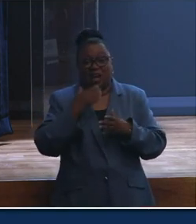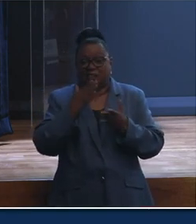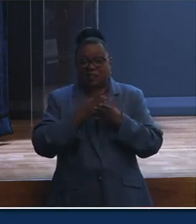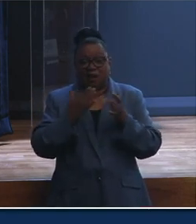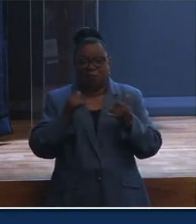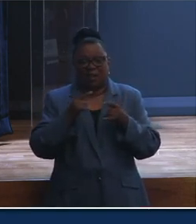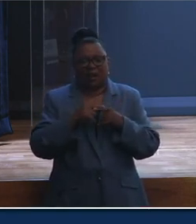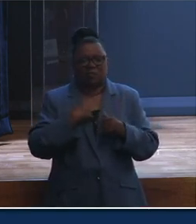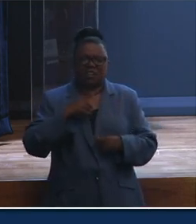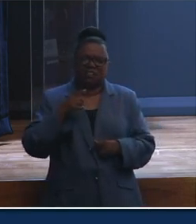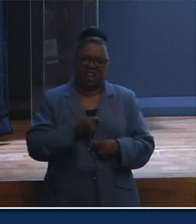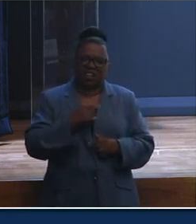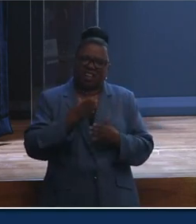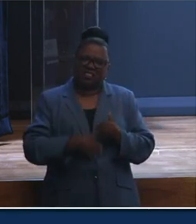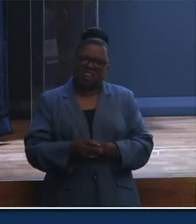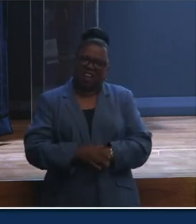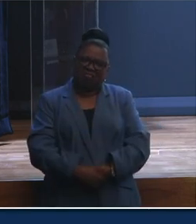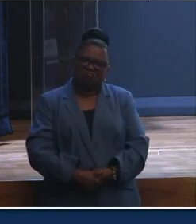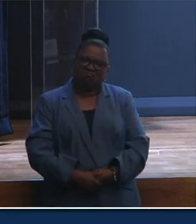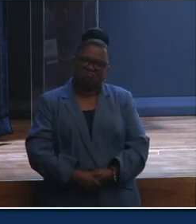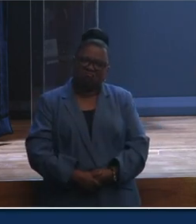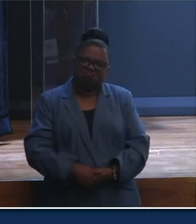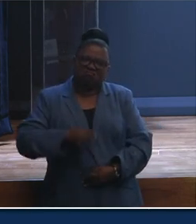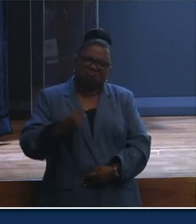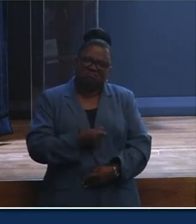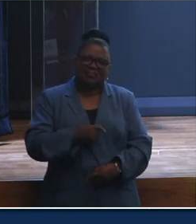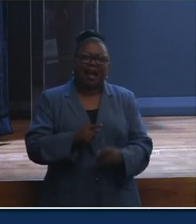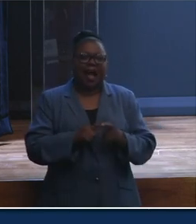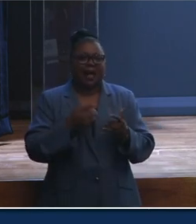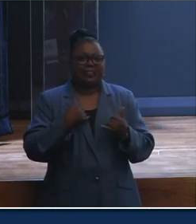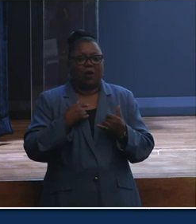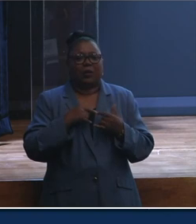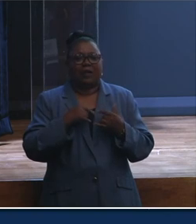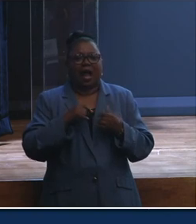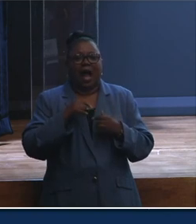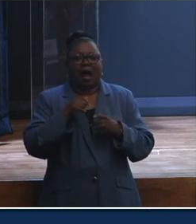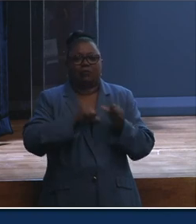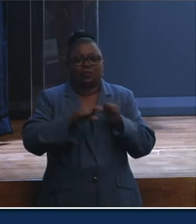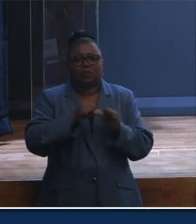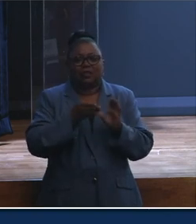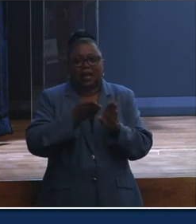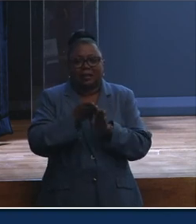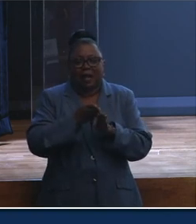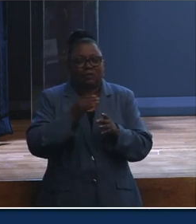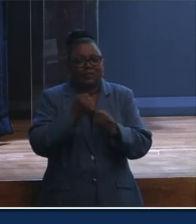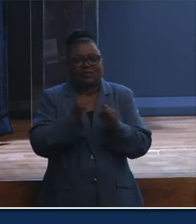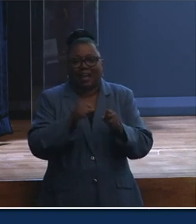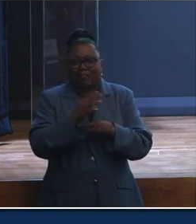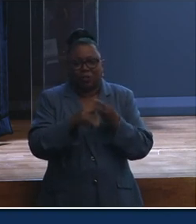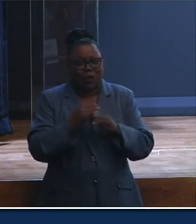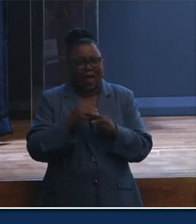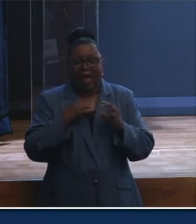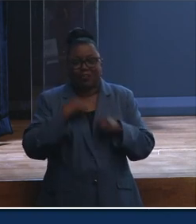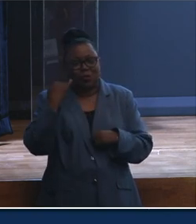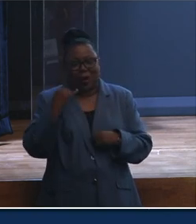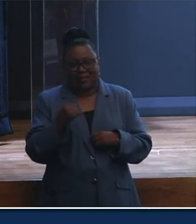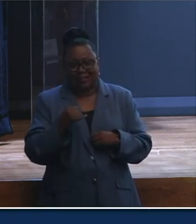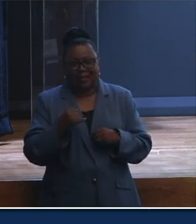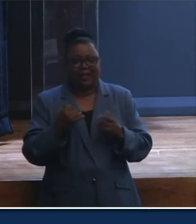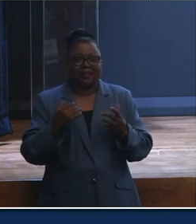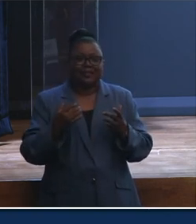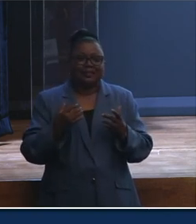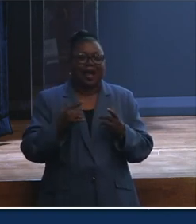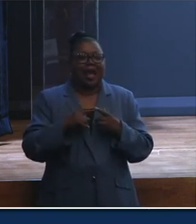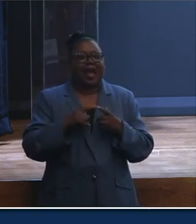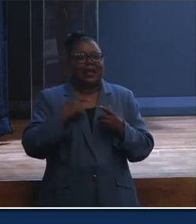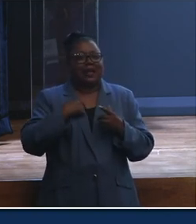playing and I was like, dang, that's the end. what do I do now? I was a sociology major. I was going to save the world. I didn't have any idea.